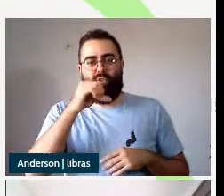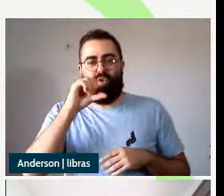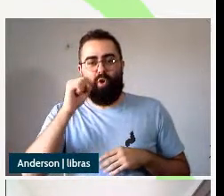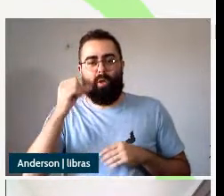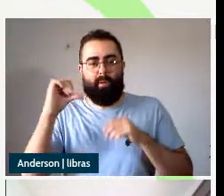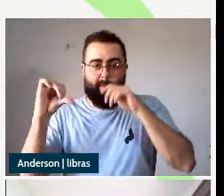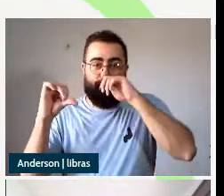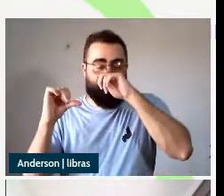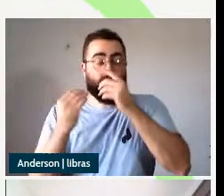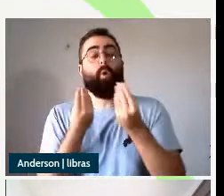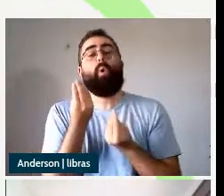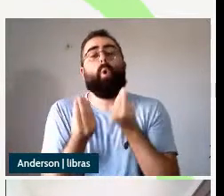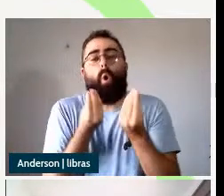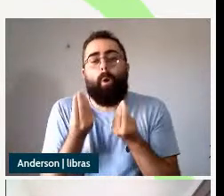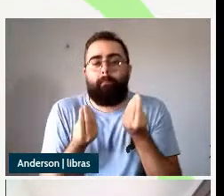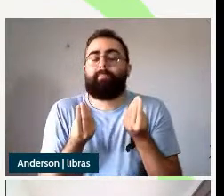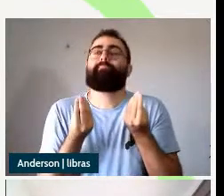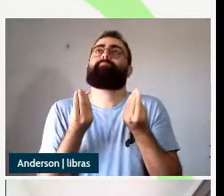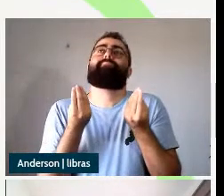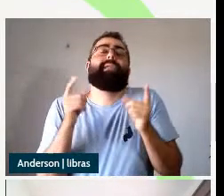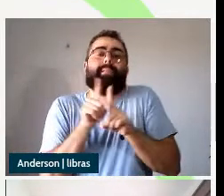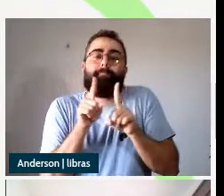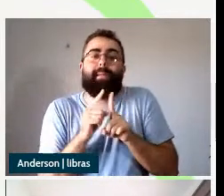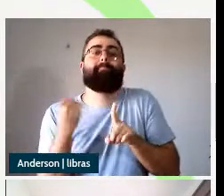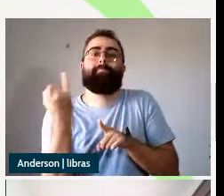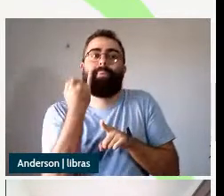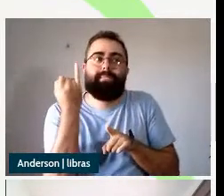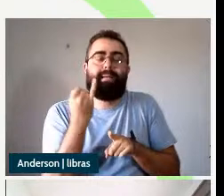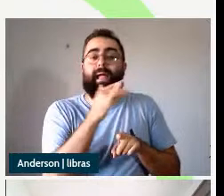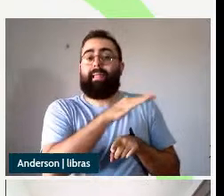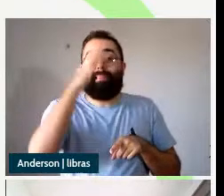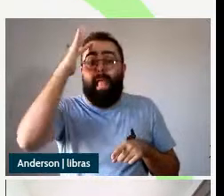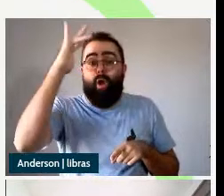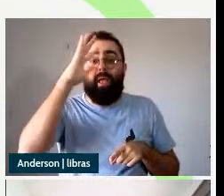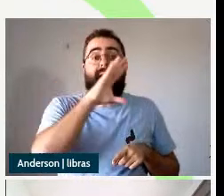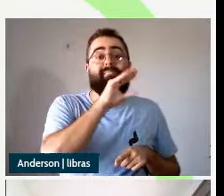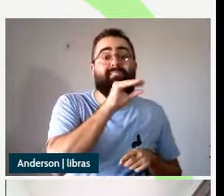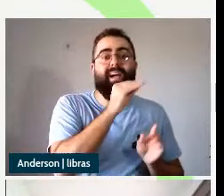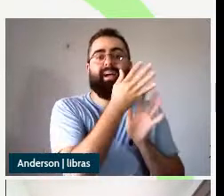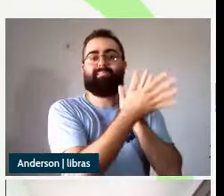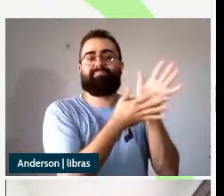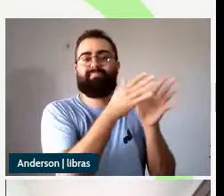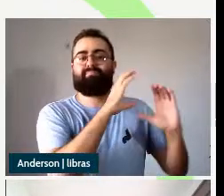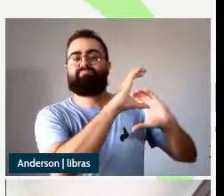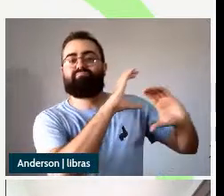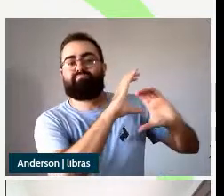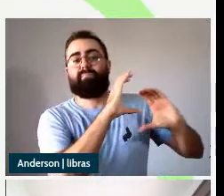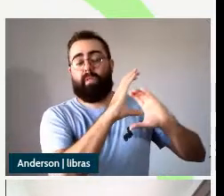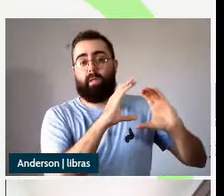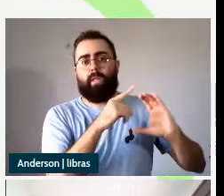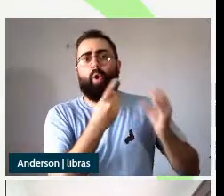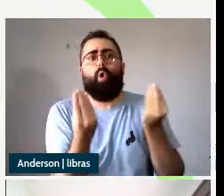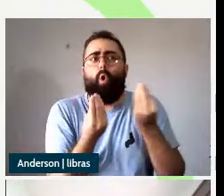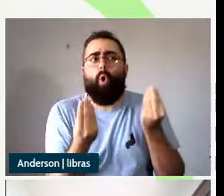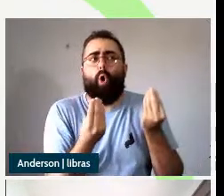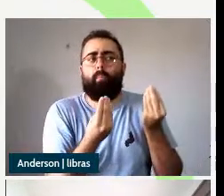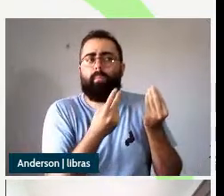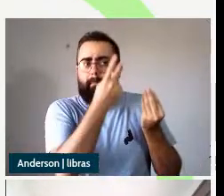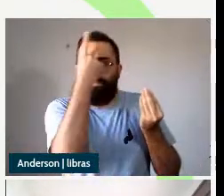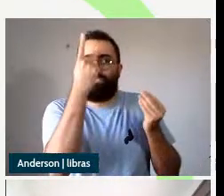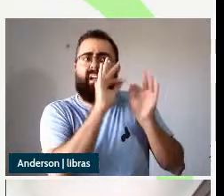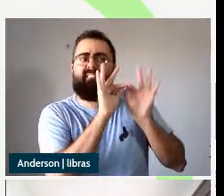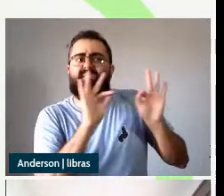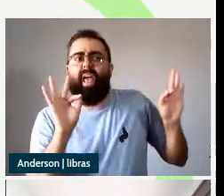need to take into account a speech act theory to fully understand how when we use a statement that